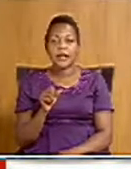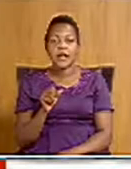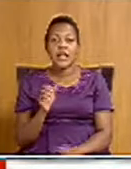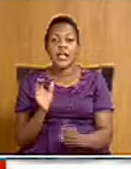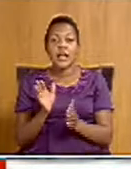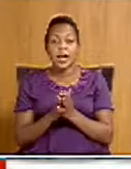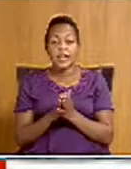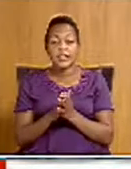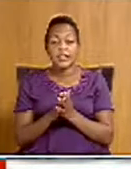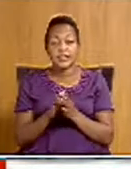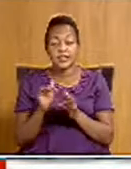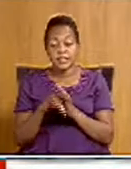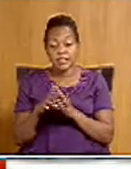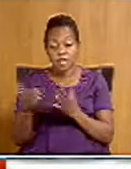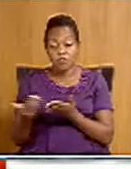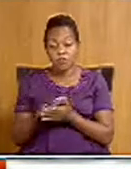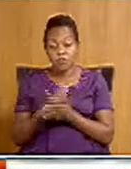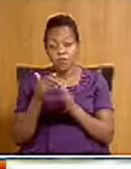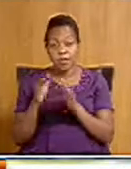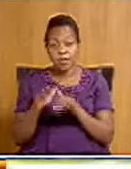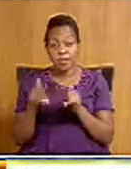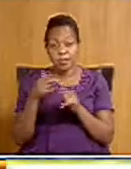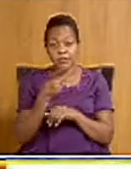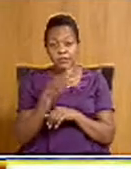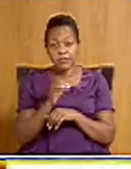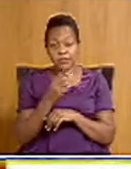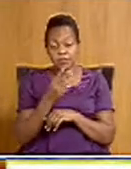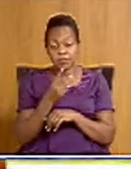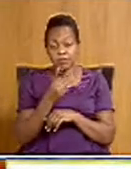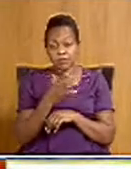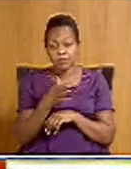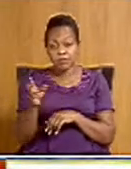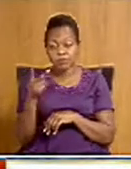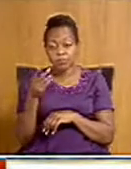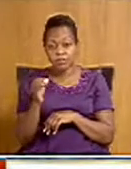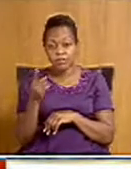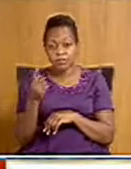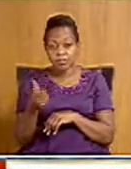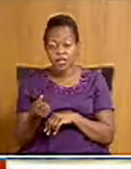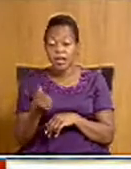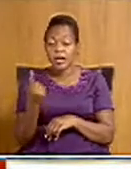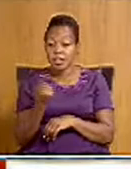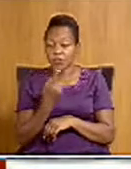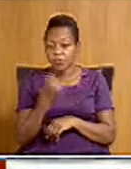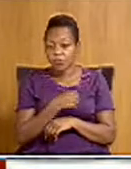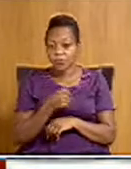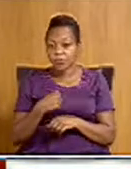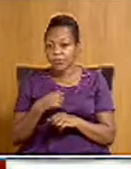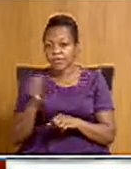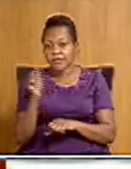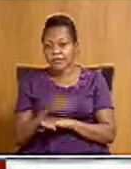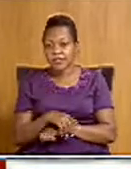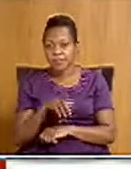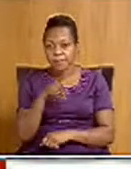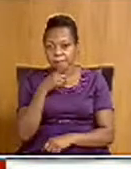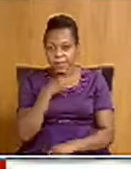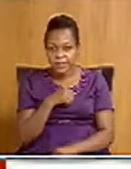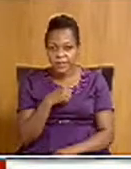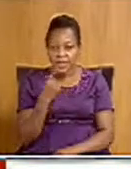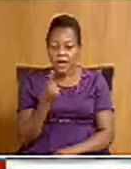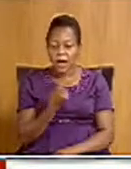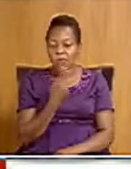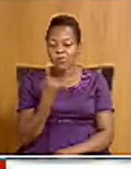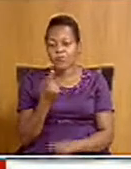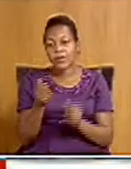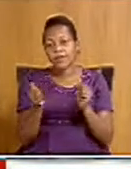And in the coming parliament, such women, the ones who can knock down men, are